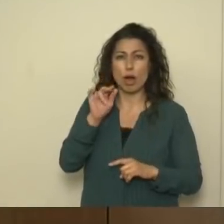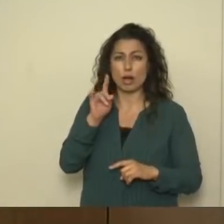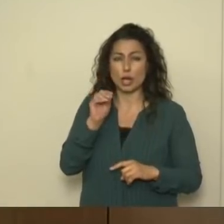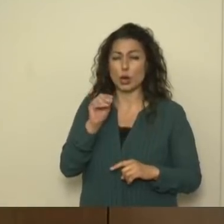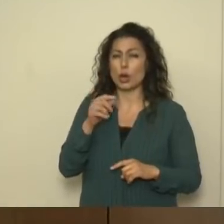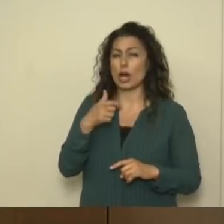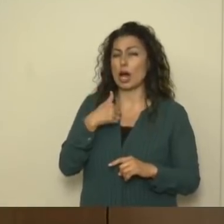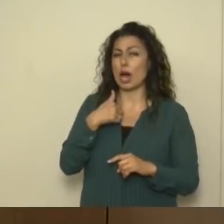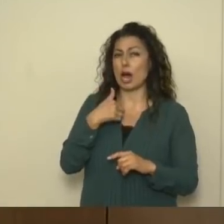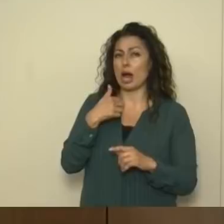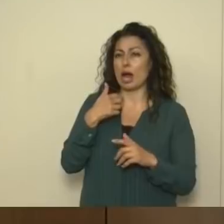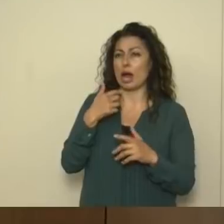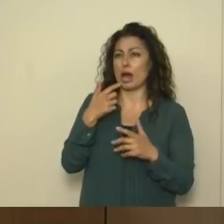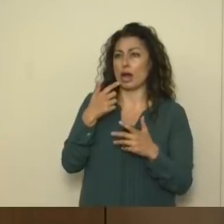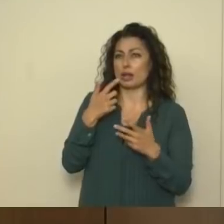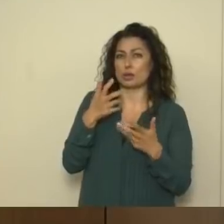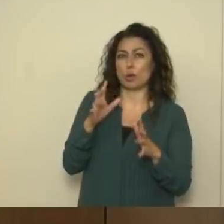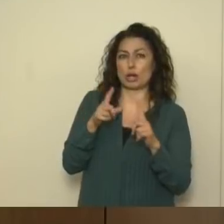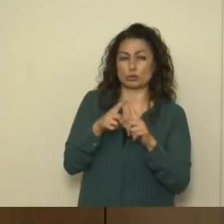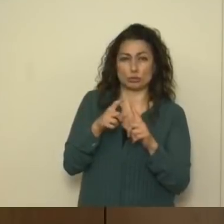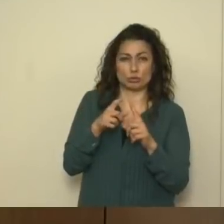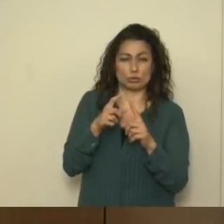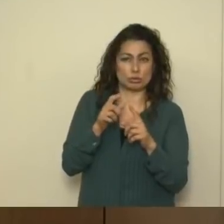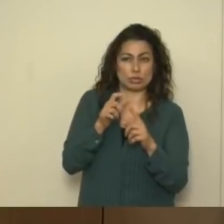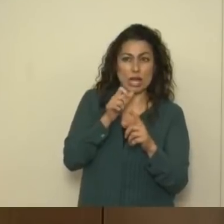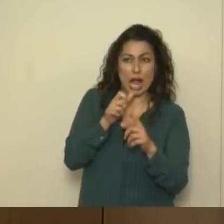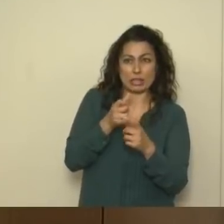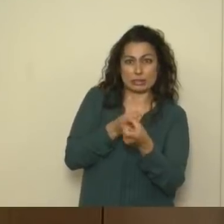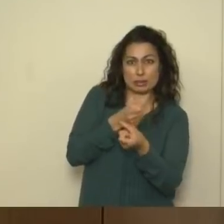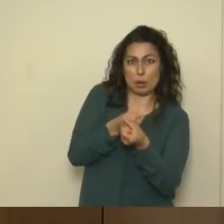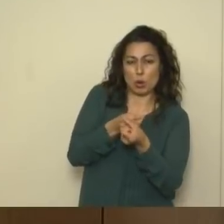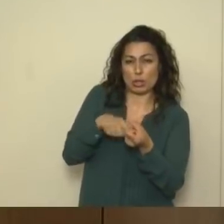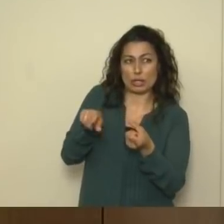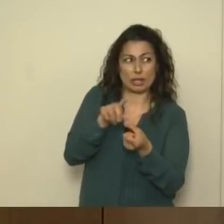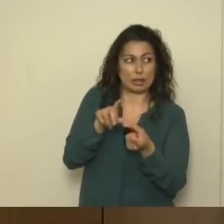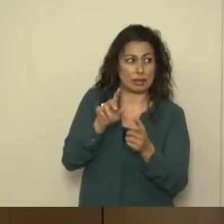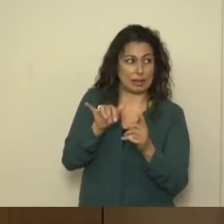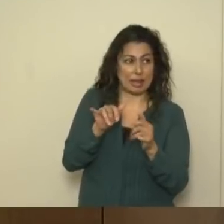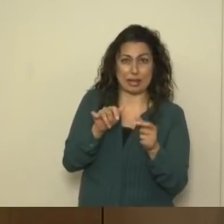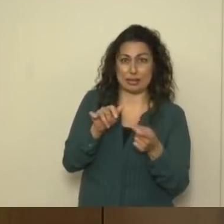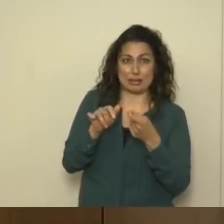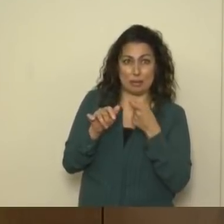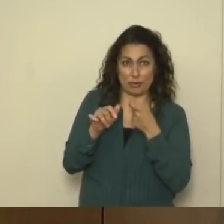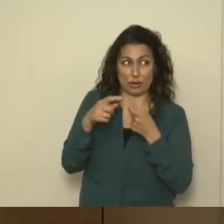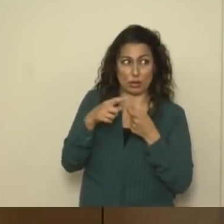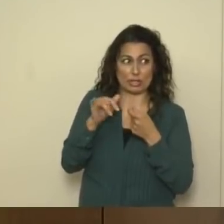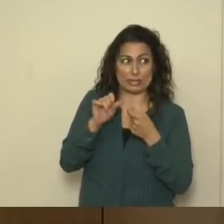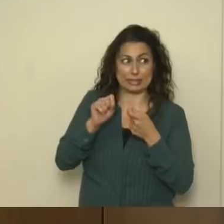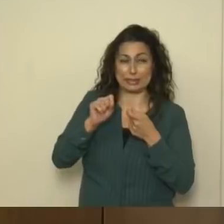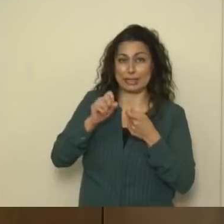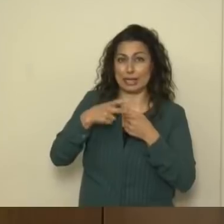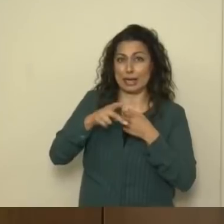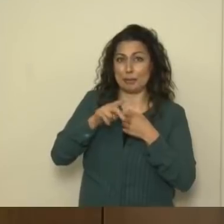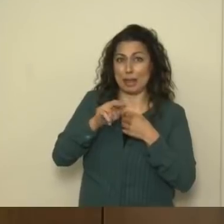shamelessly support talented New Mexicans. So the little device I'm holding in my hand is a